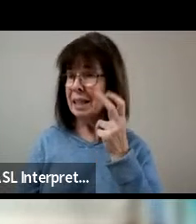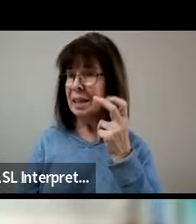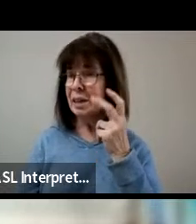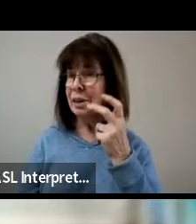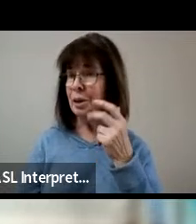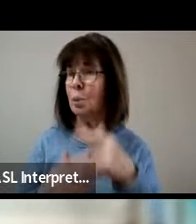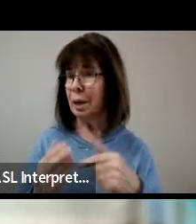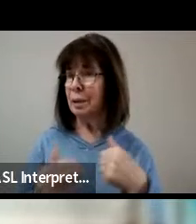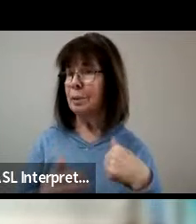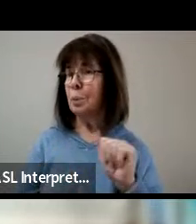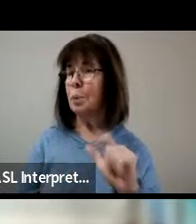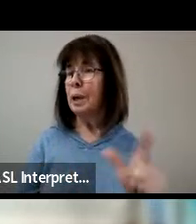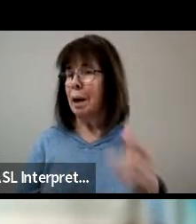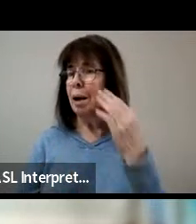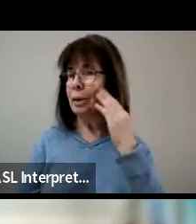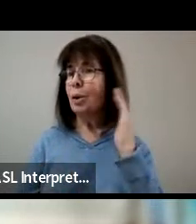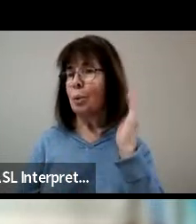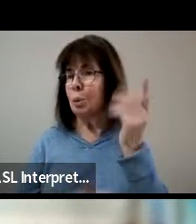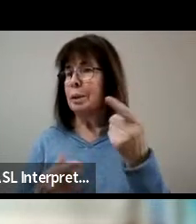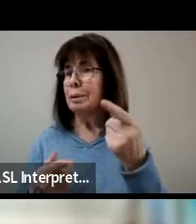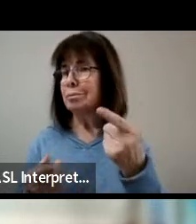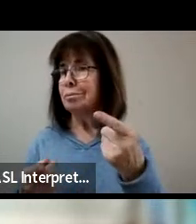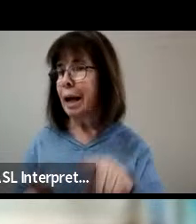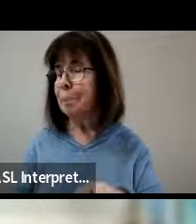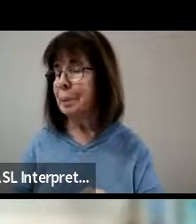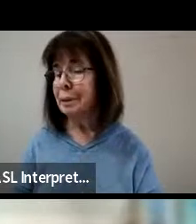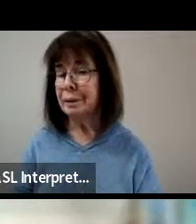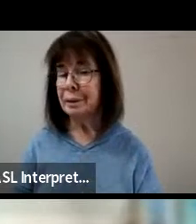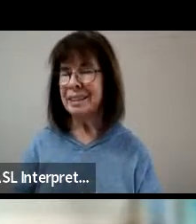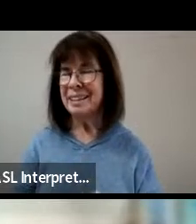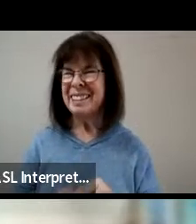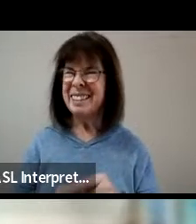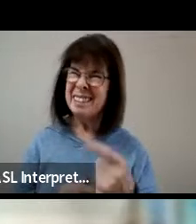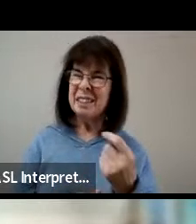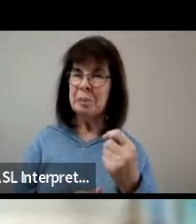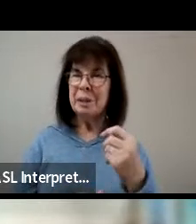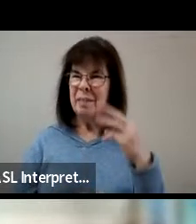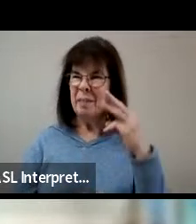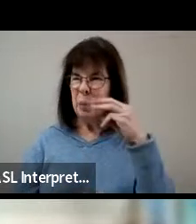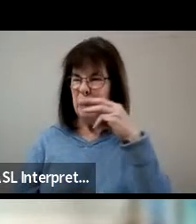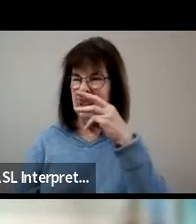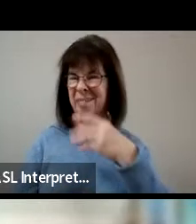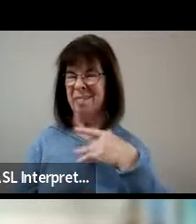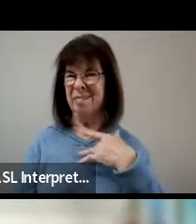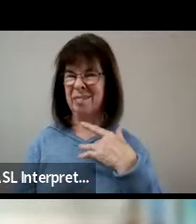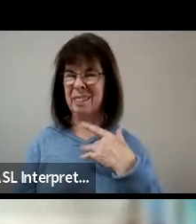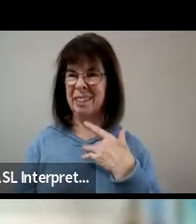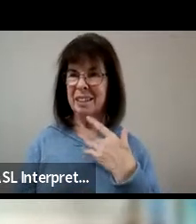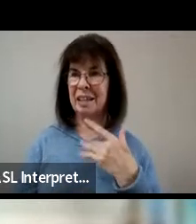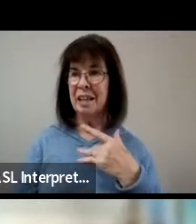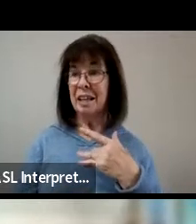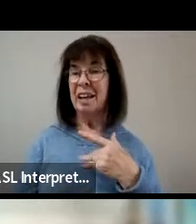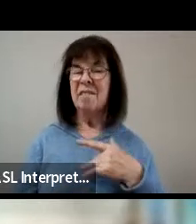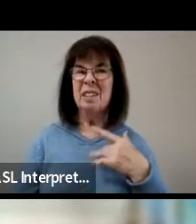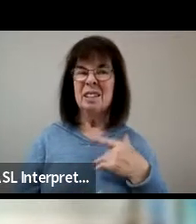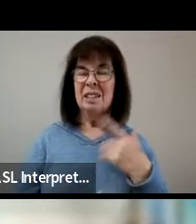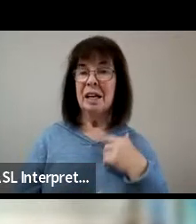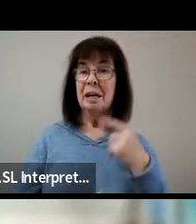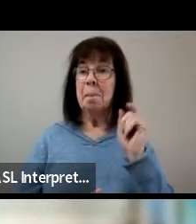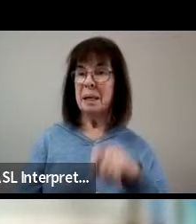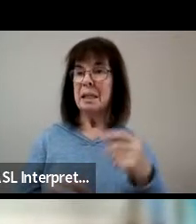what we all know is kind of coming. And it's just kind of a weird moment. It feels like things could really get worse before they get